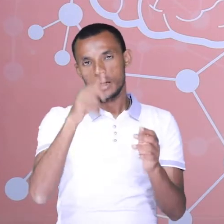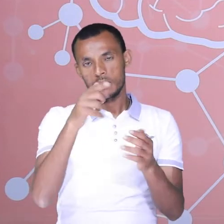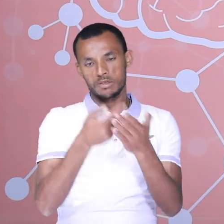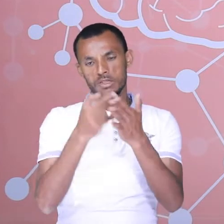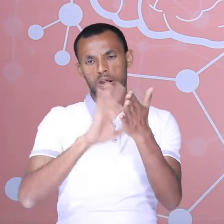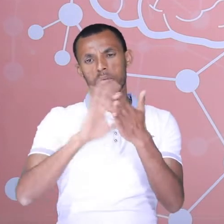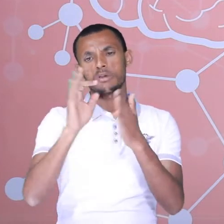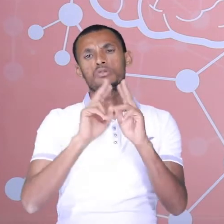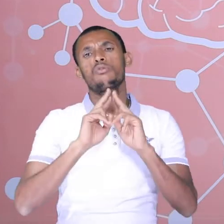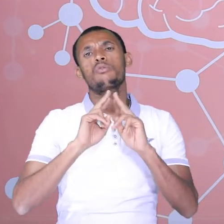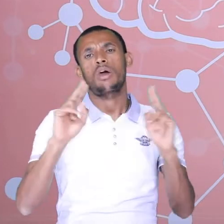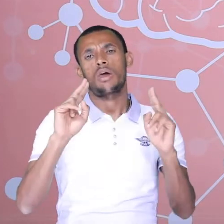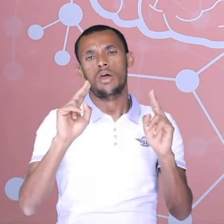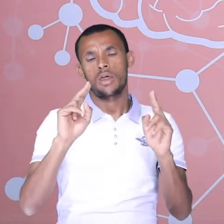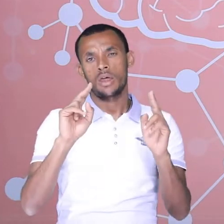which means